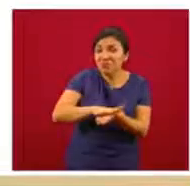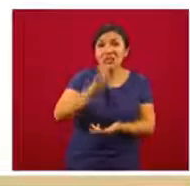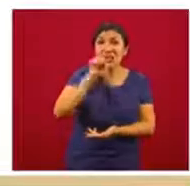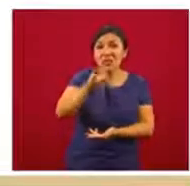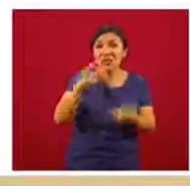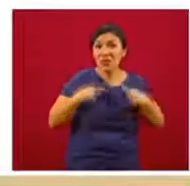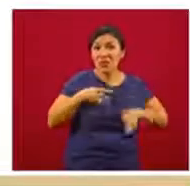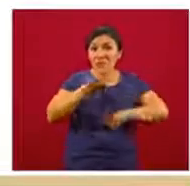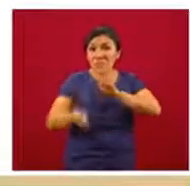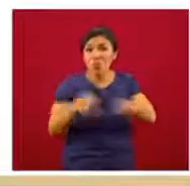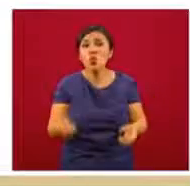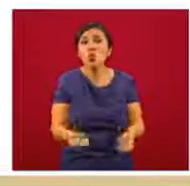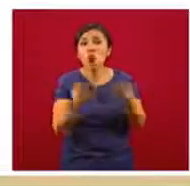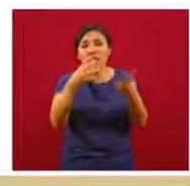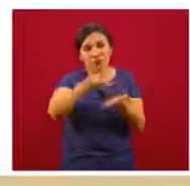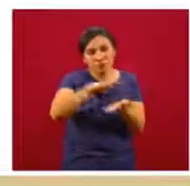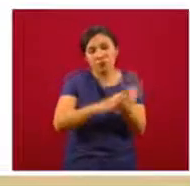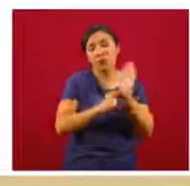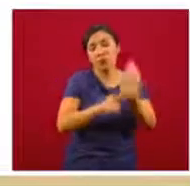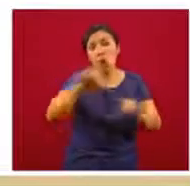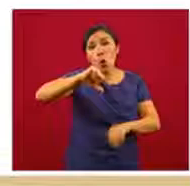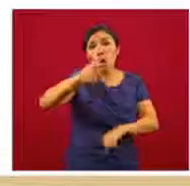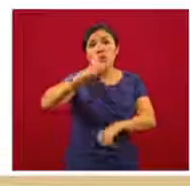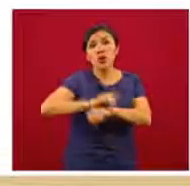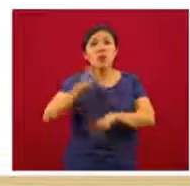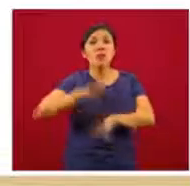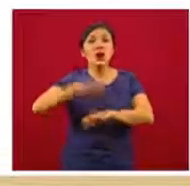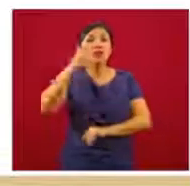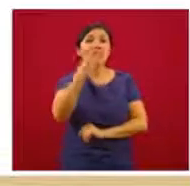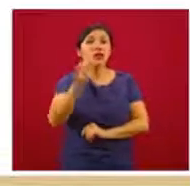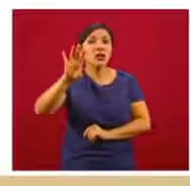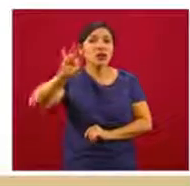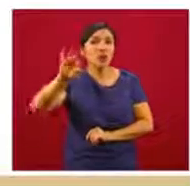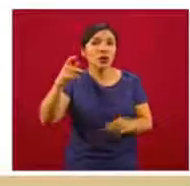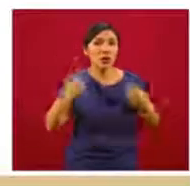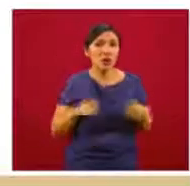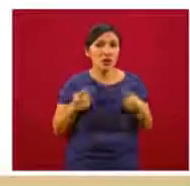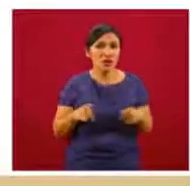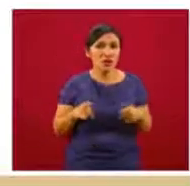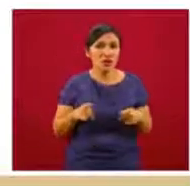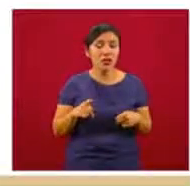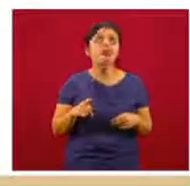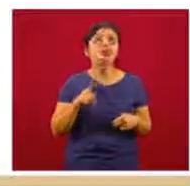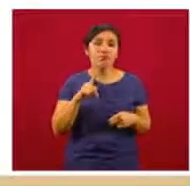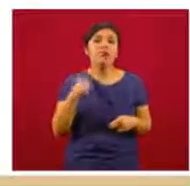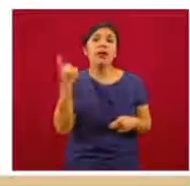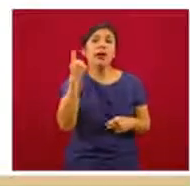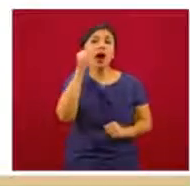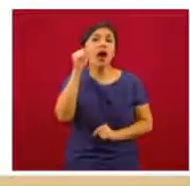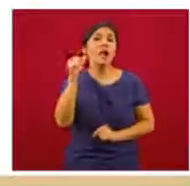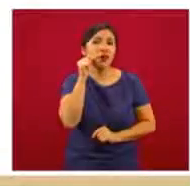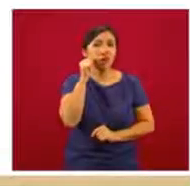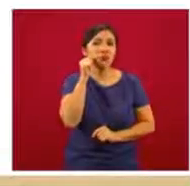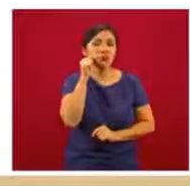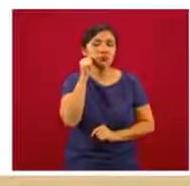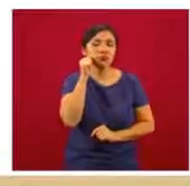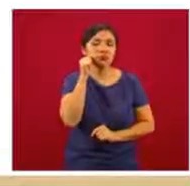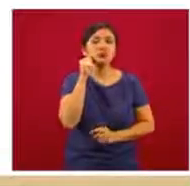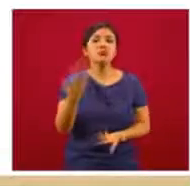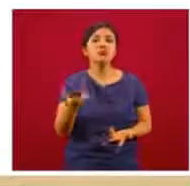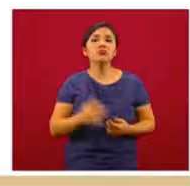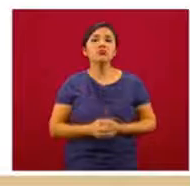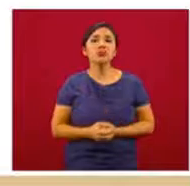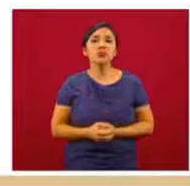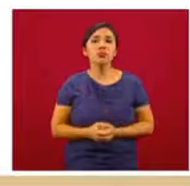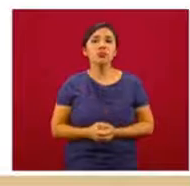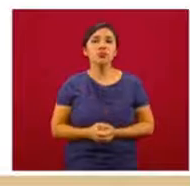packages according to confirmation of deaths. Today, we had more than 340 in